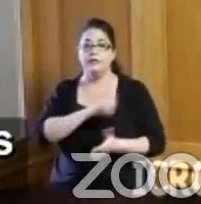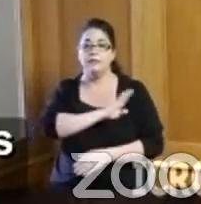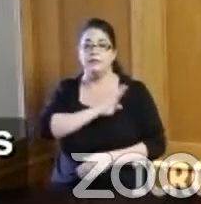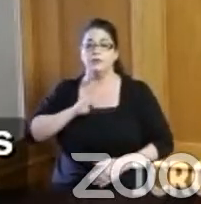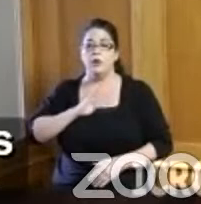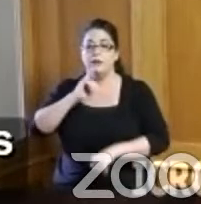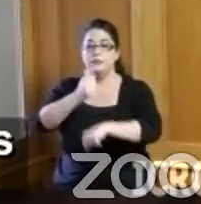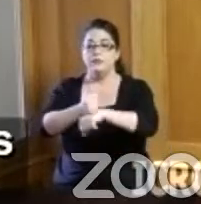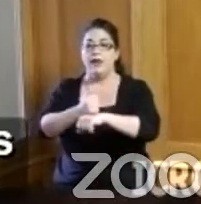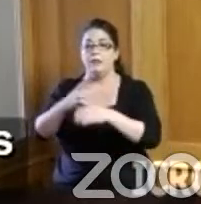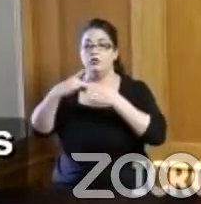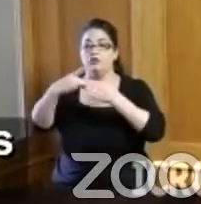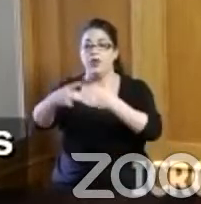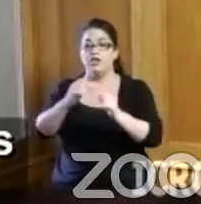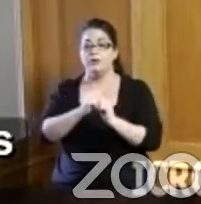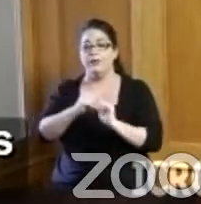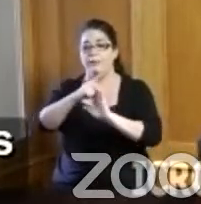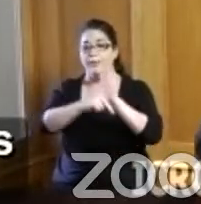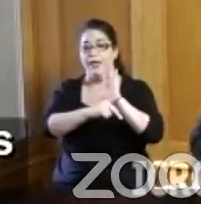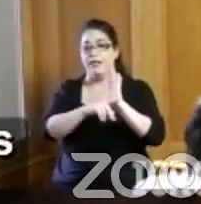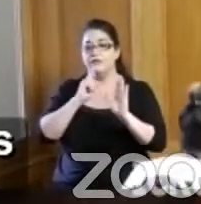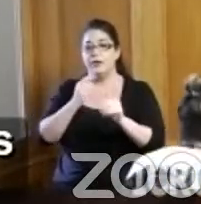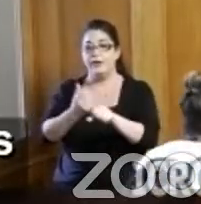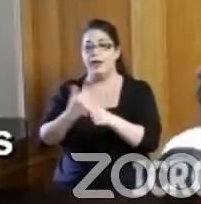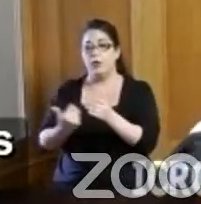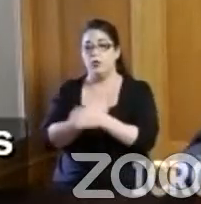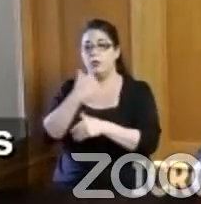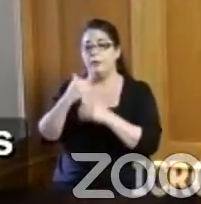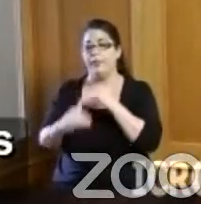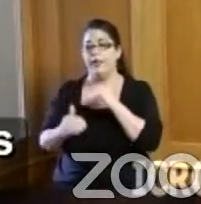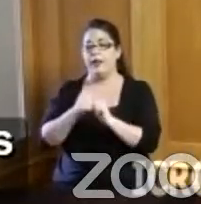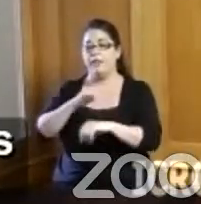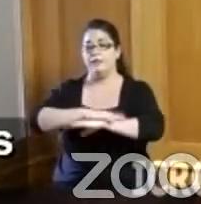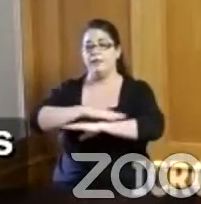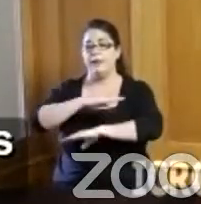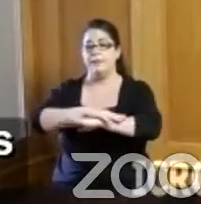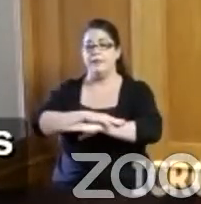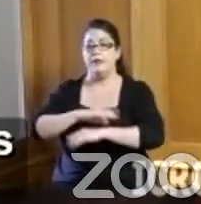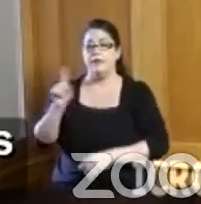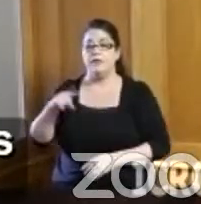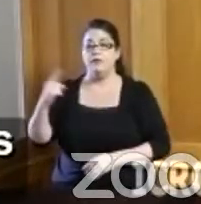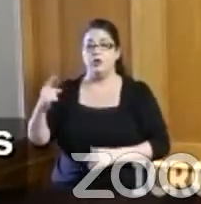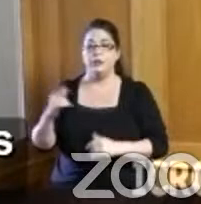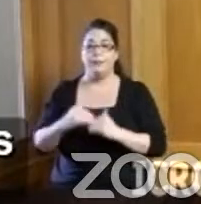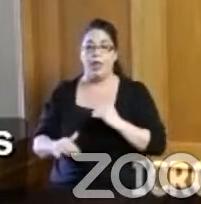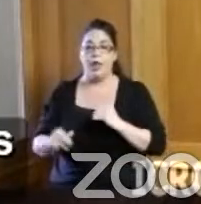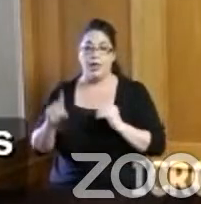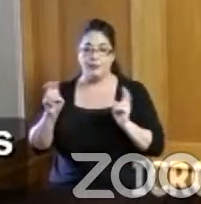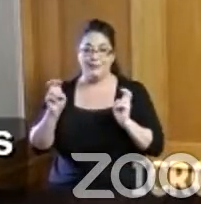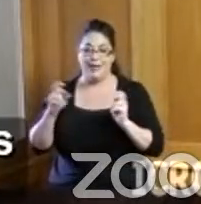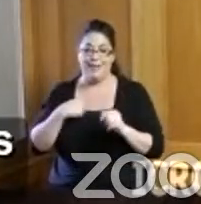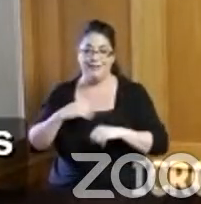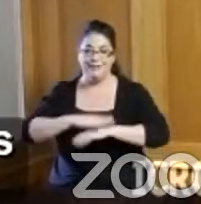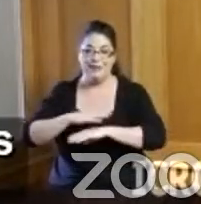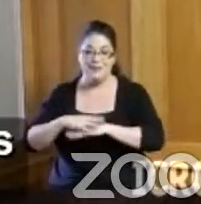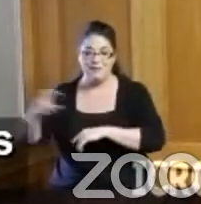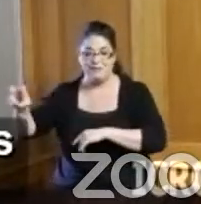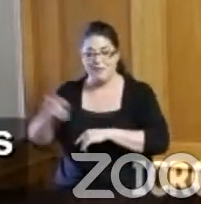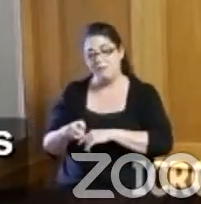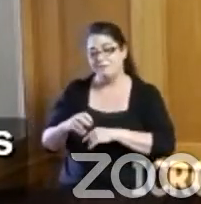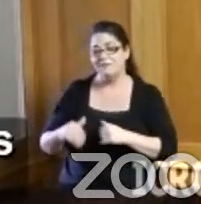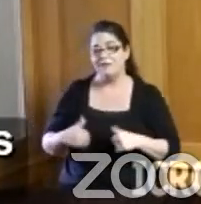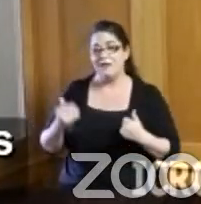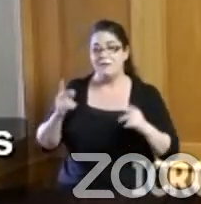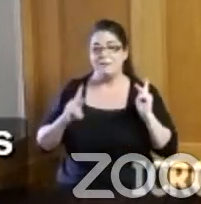and policy that we want to get some new blood at the table, some diverse blood at the table, so that we can, you